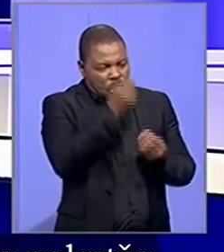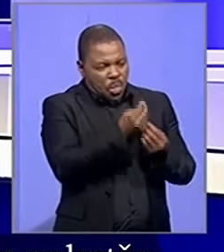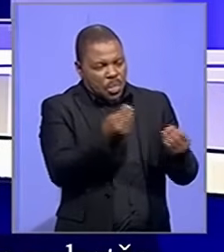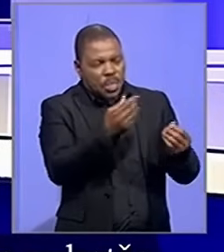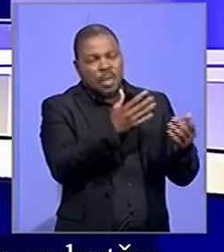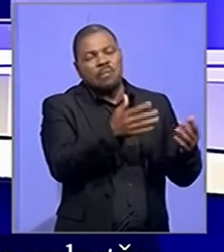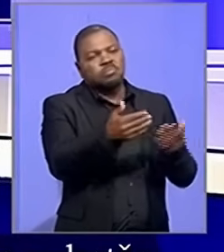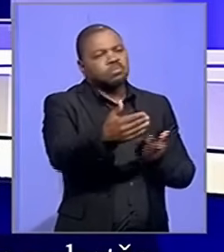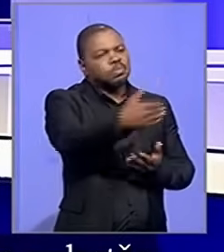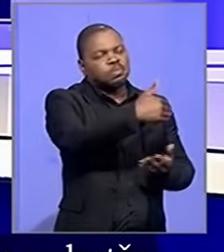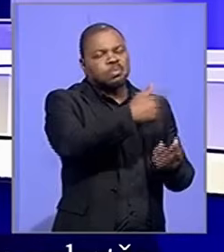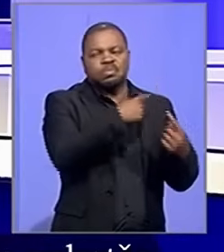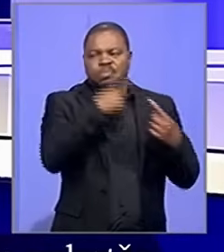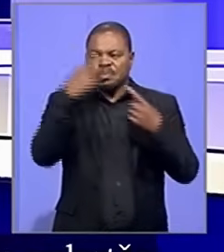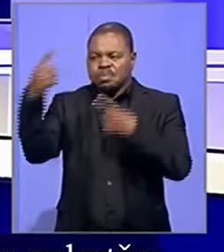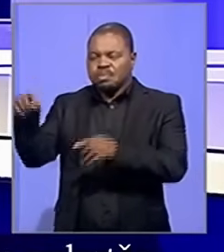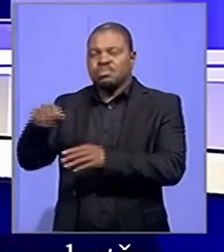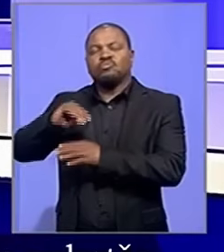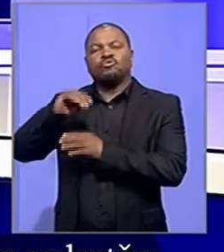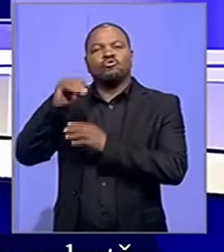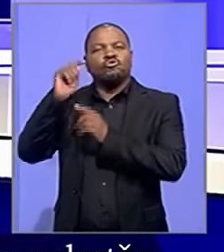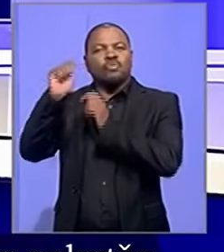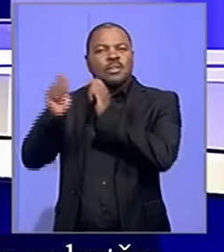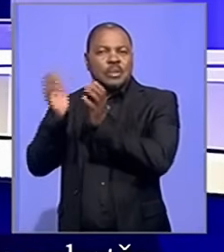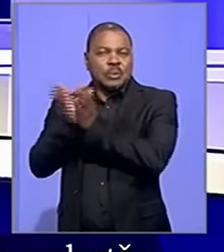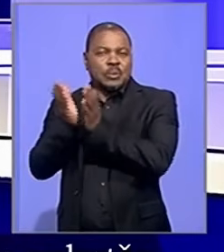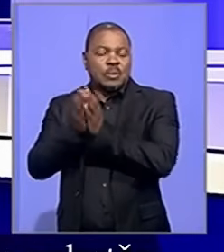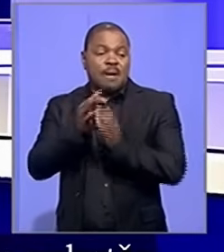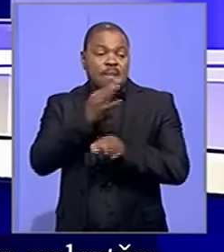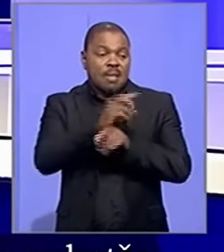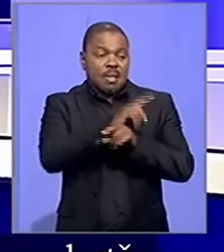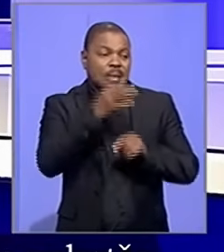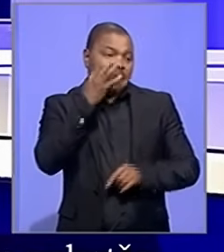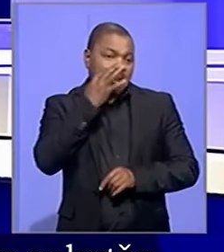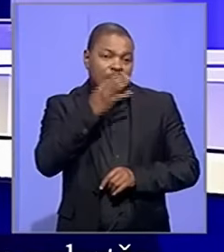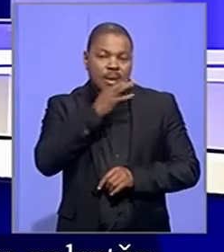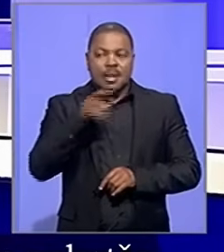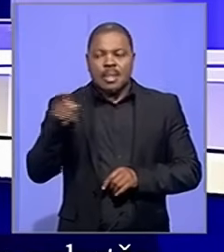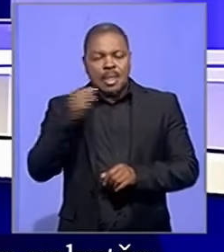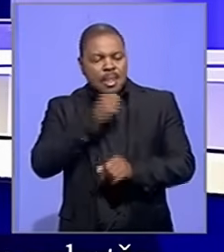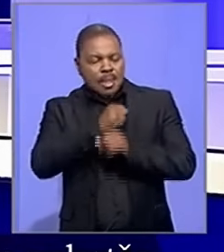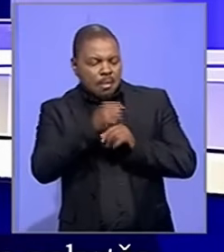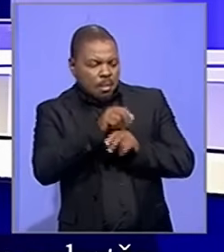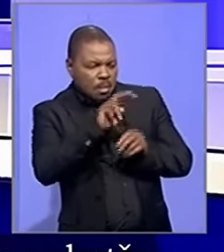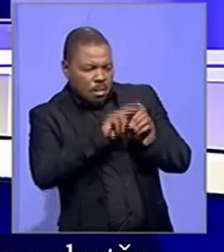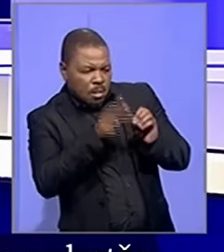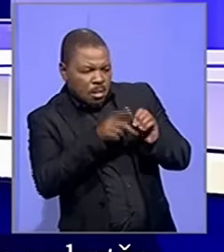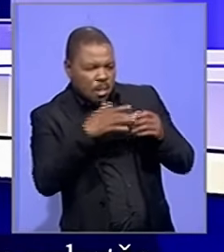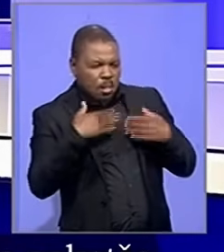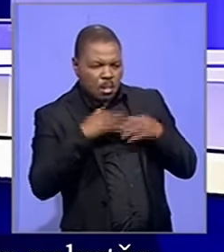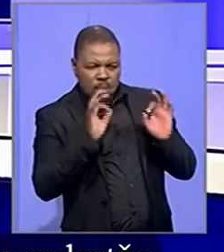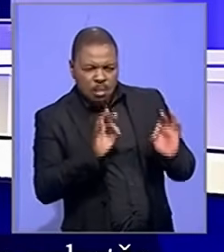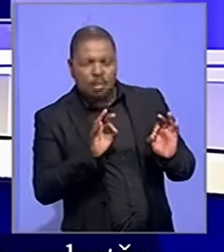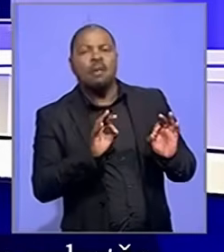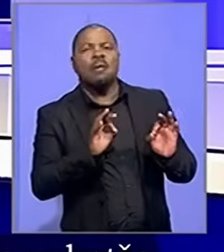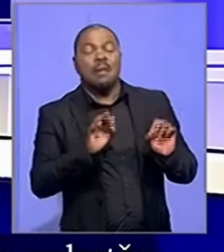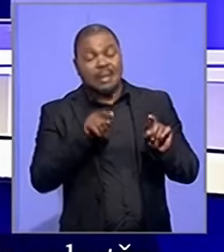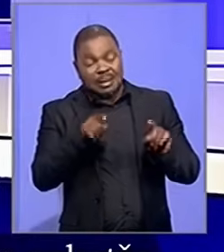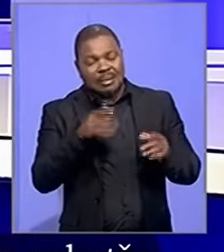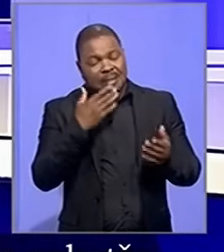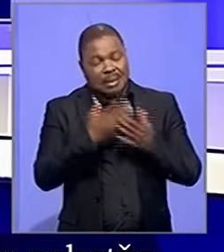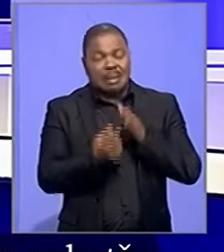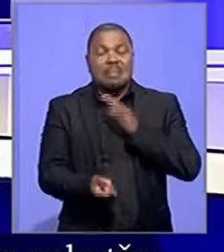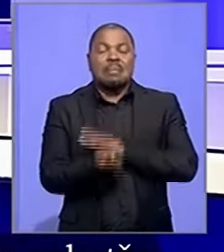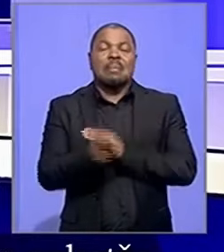bao bana go ya mabollong. Batswadi ba re se direga ntle le go lekola leemo la bana ba bona la lephelo gomme seo se ka